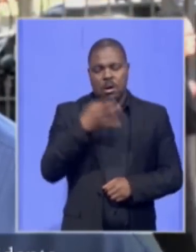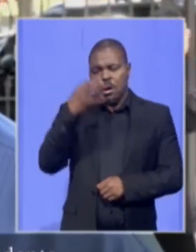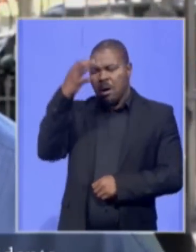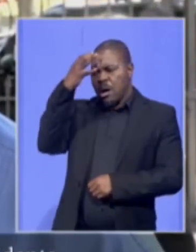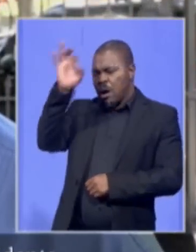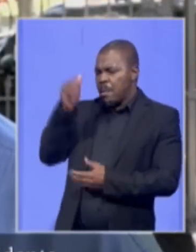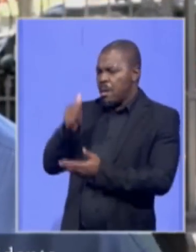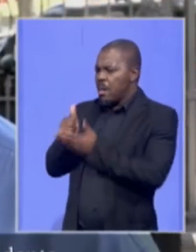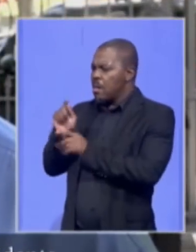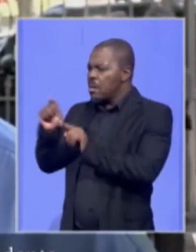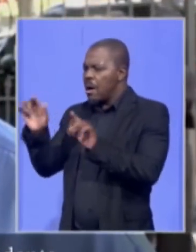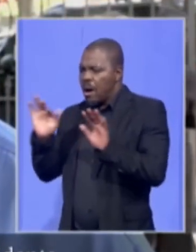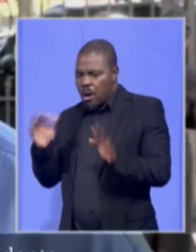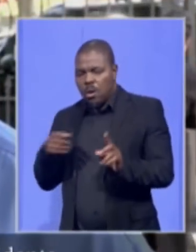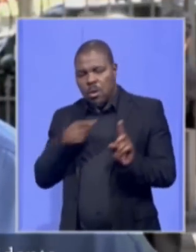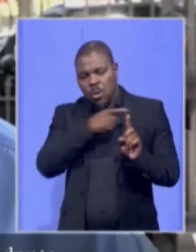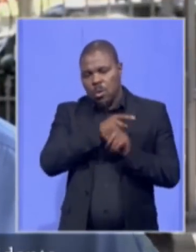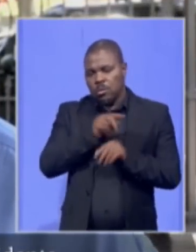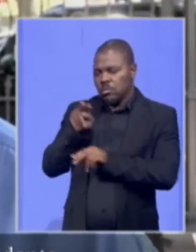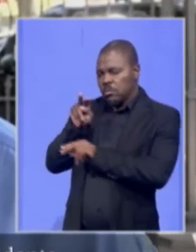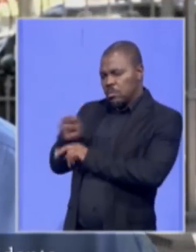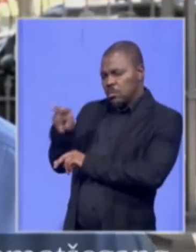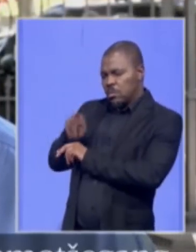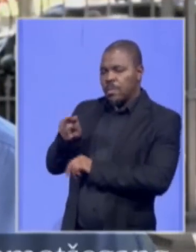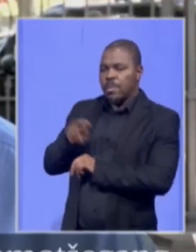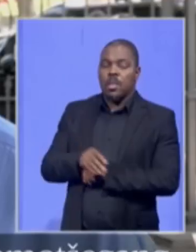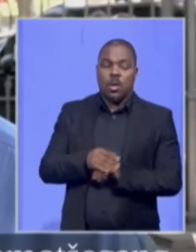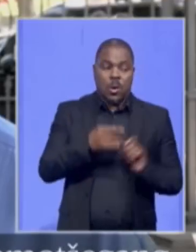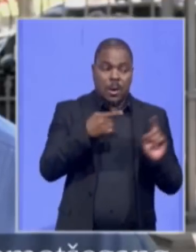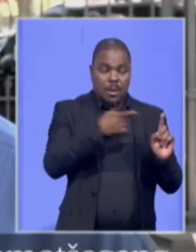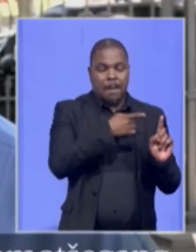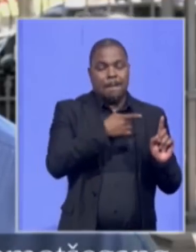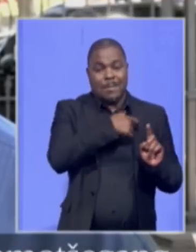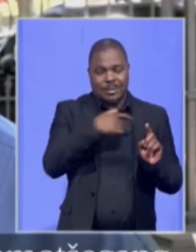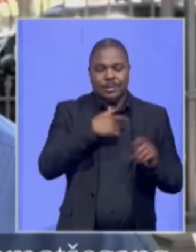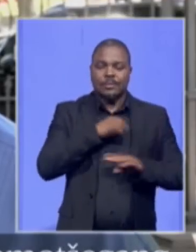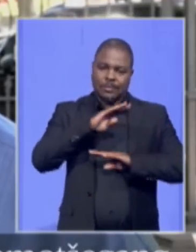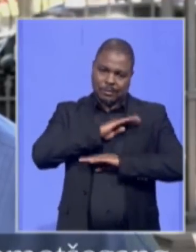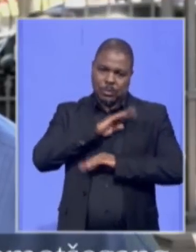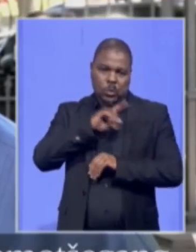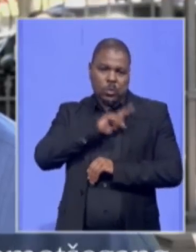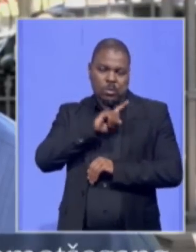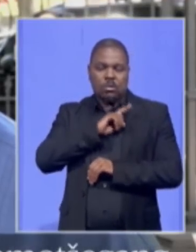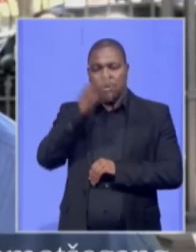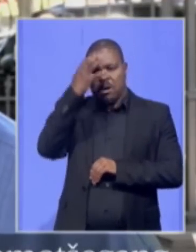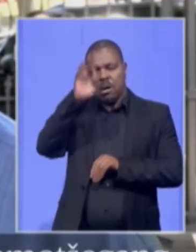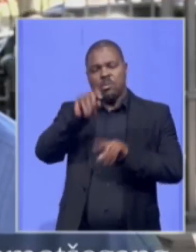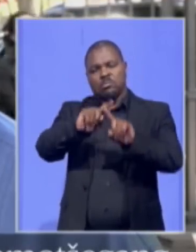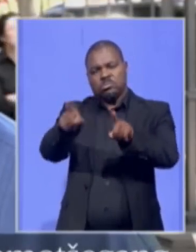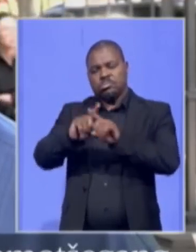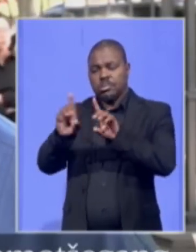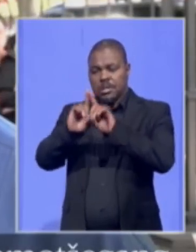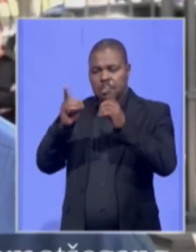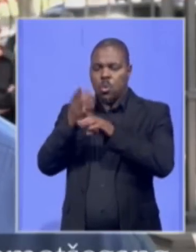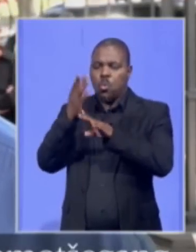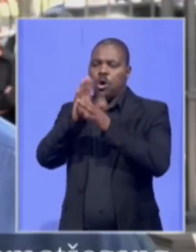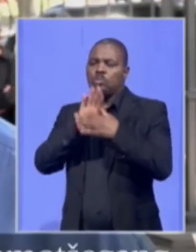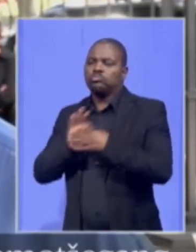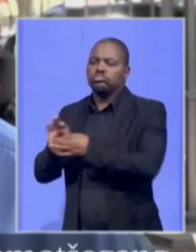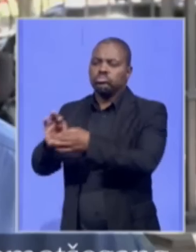he is satisfied with the manner in which the different departments of government have come together to